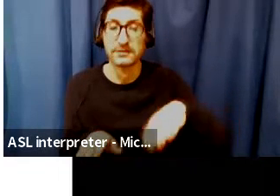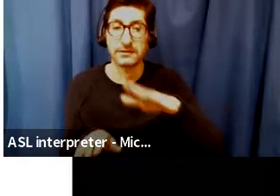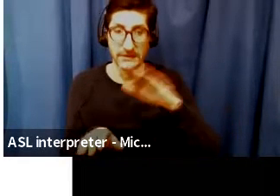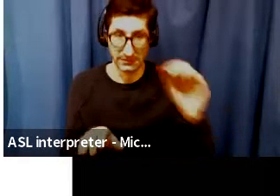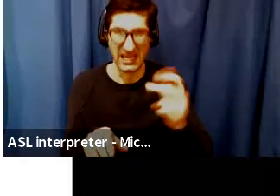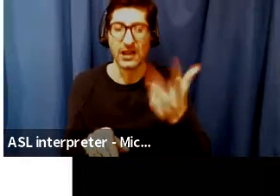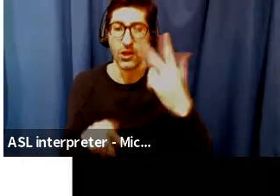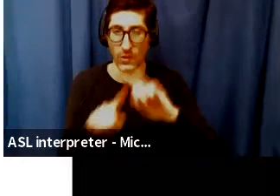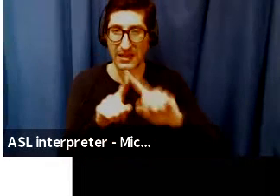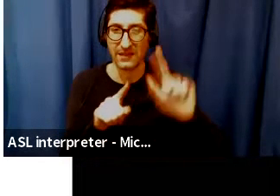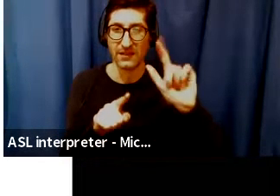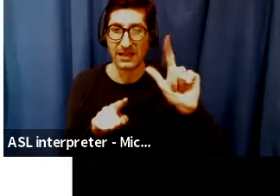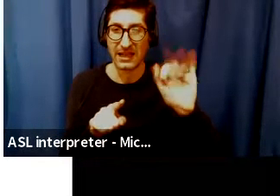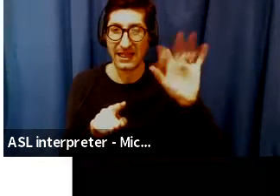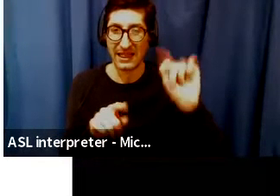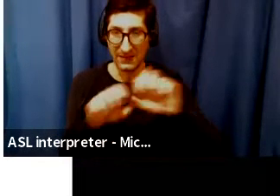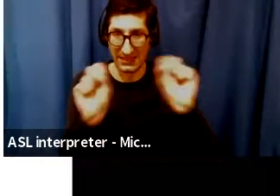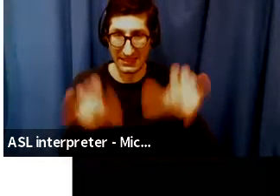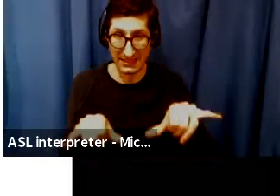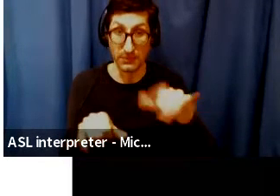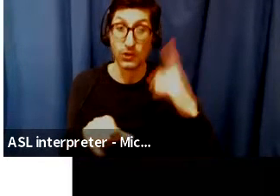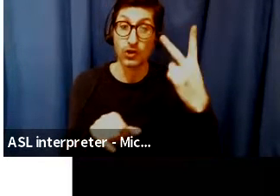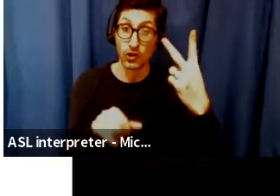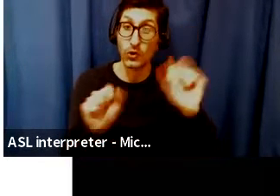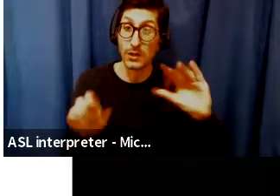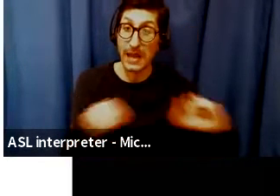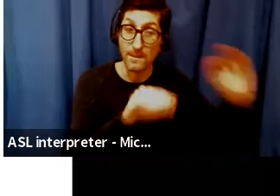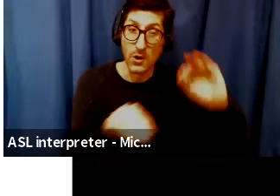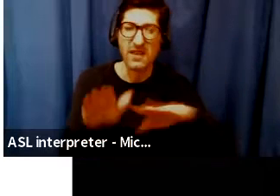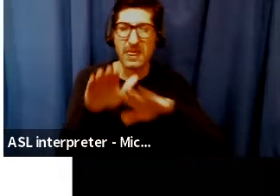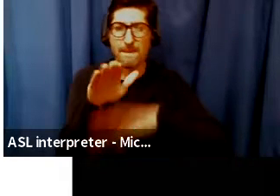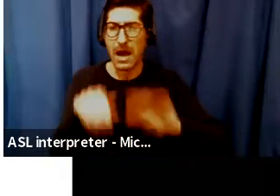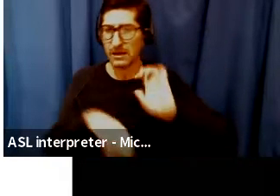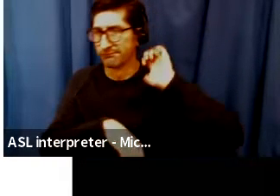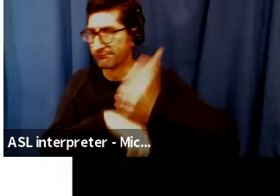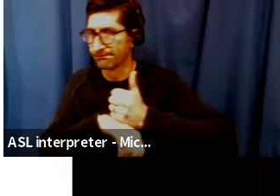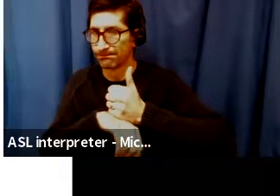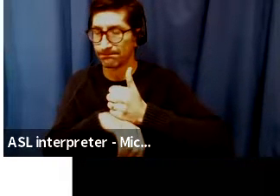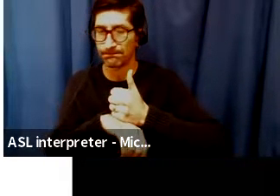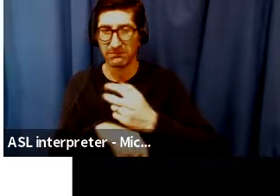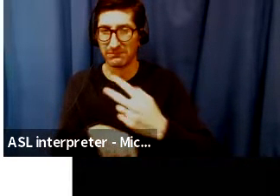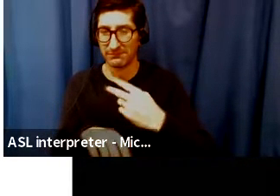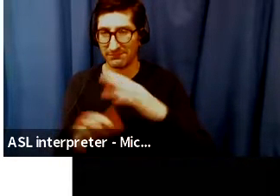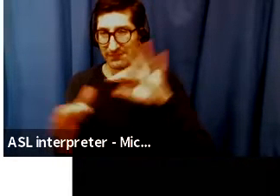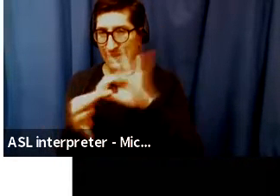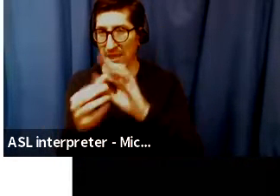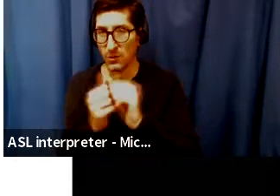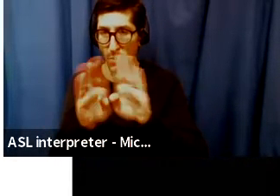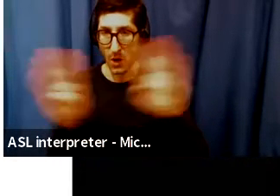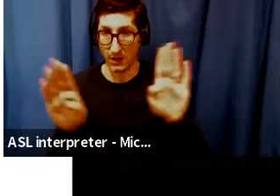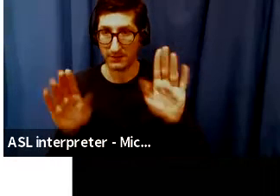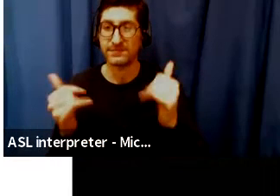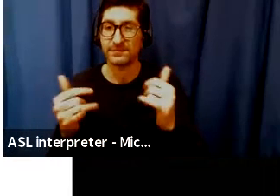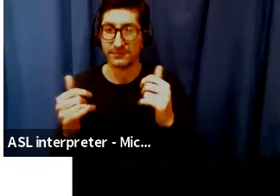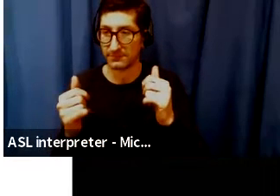of lifts. 2 of them are portable, and the one on the bottom is permanent. It's installed on the wall.